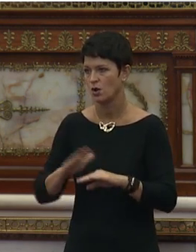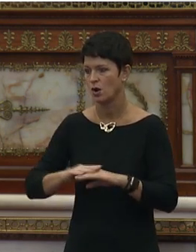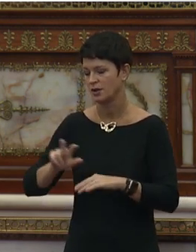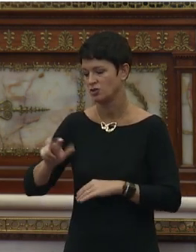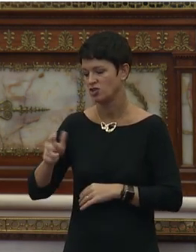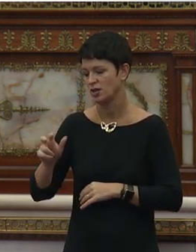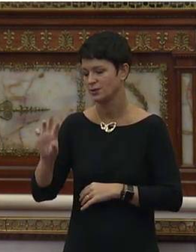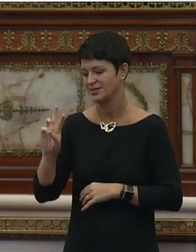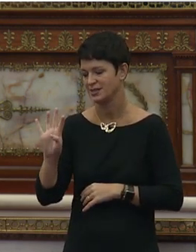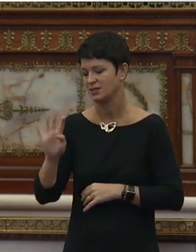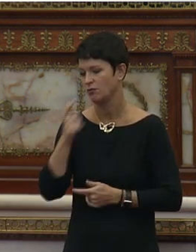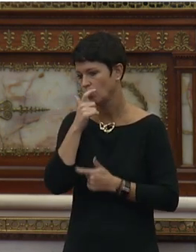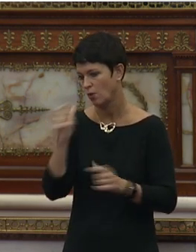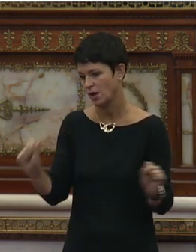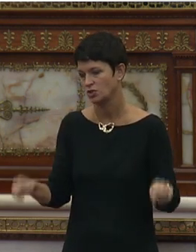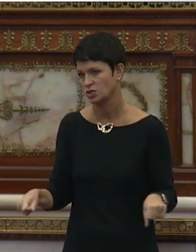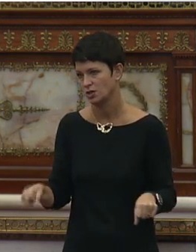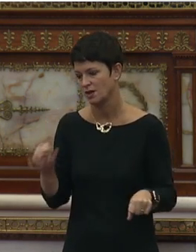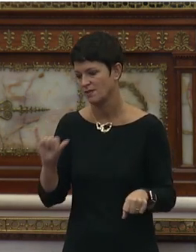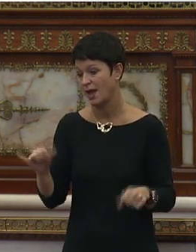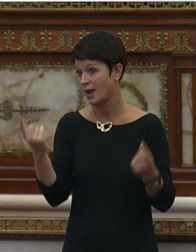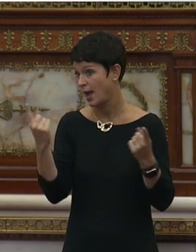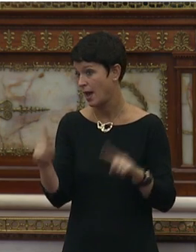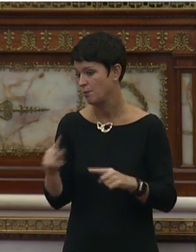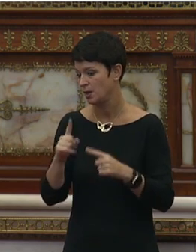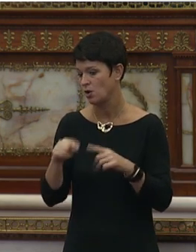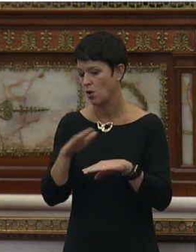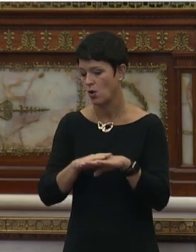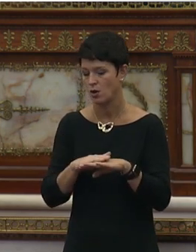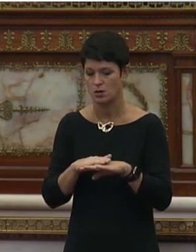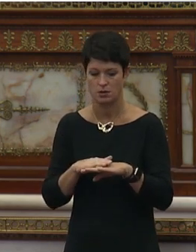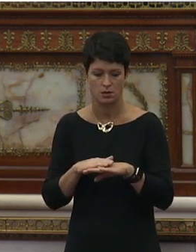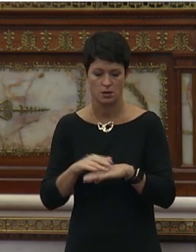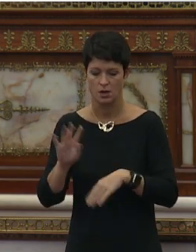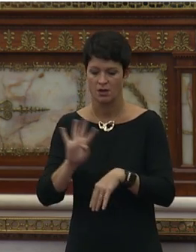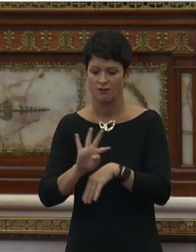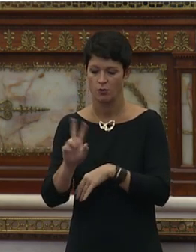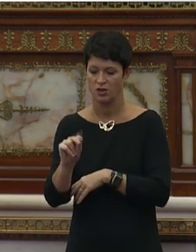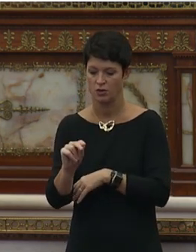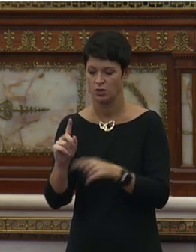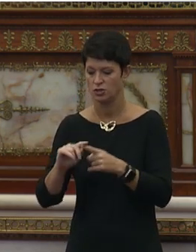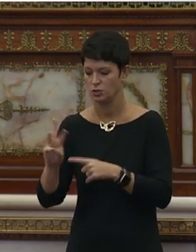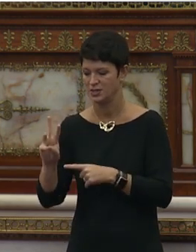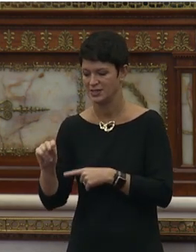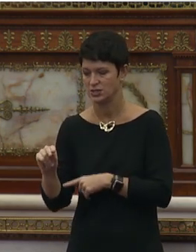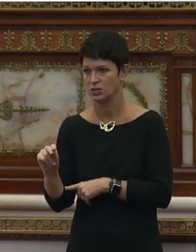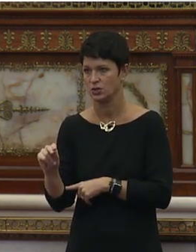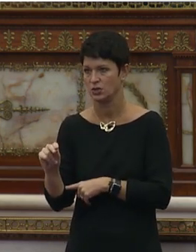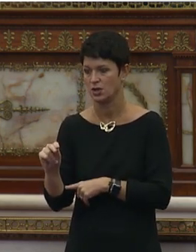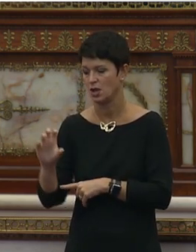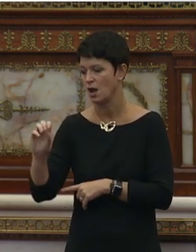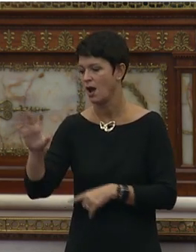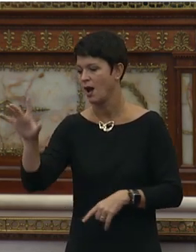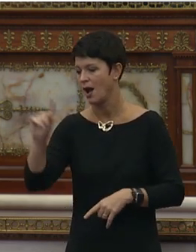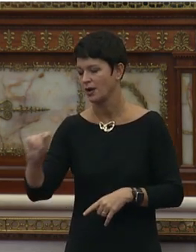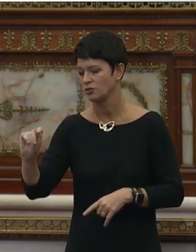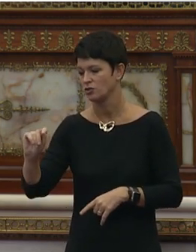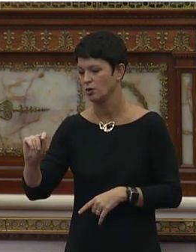Channel 64. That will be at 4:30 to 6:30,